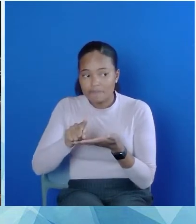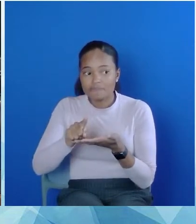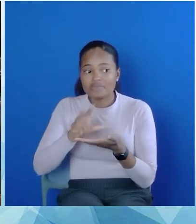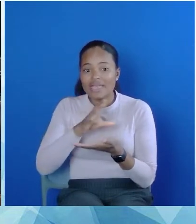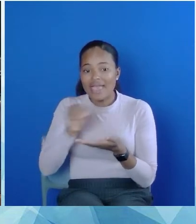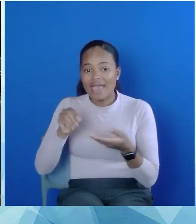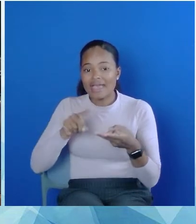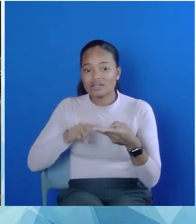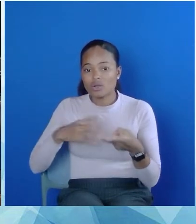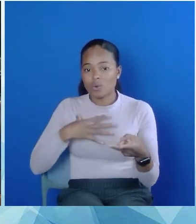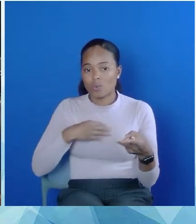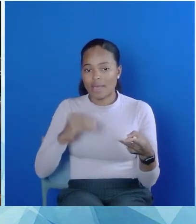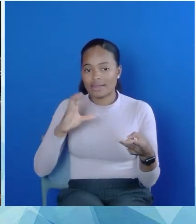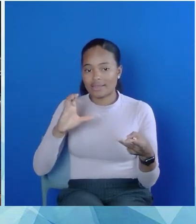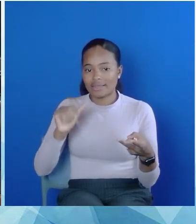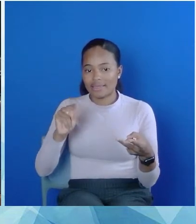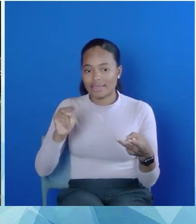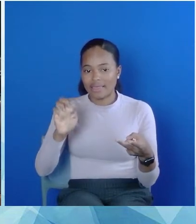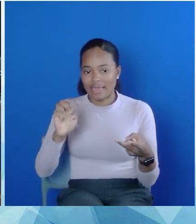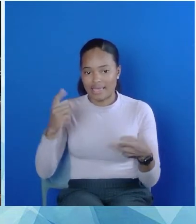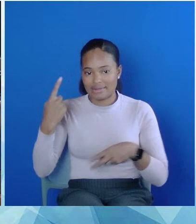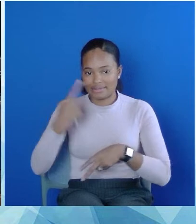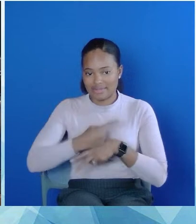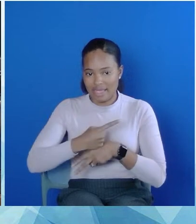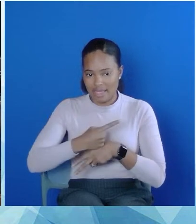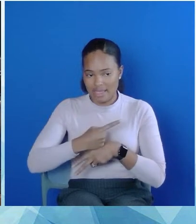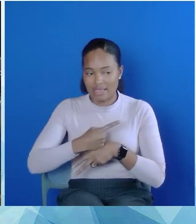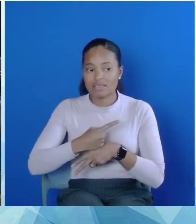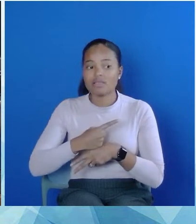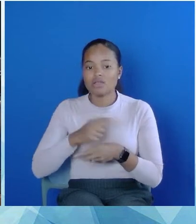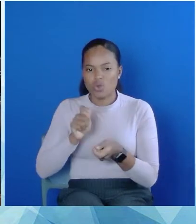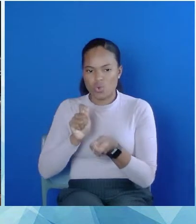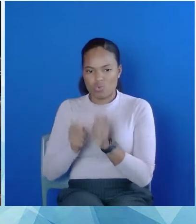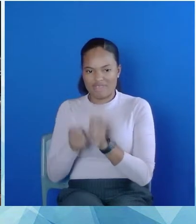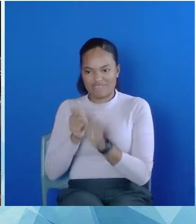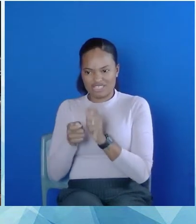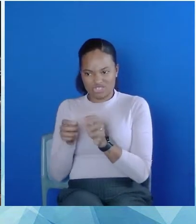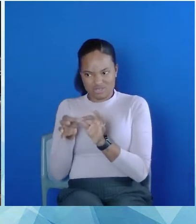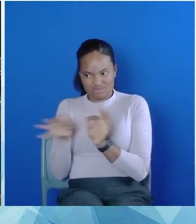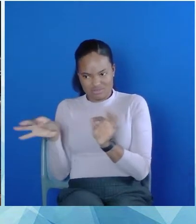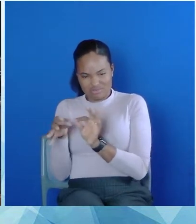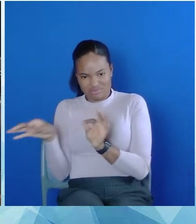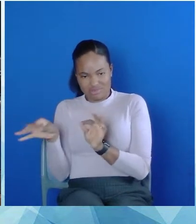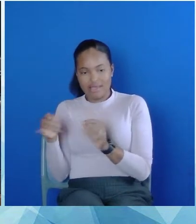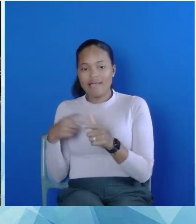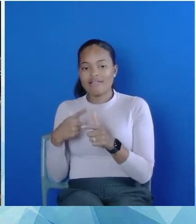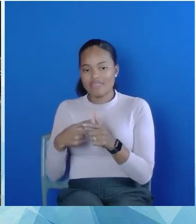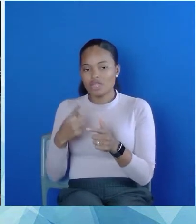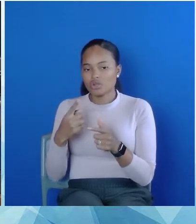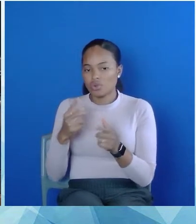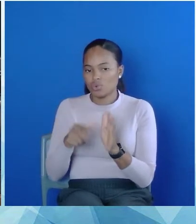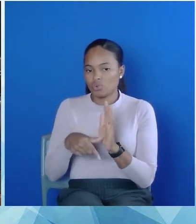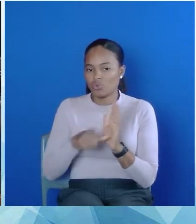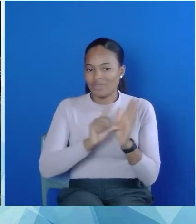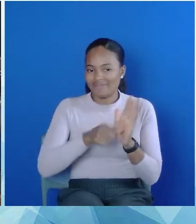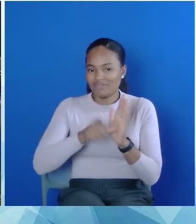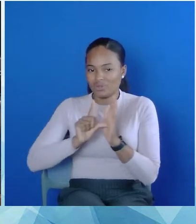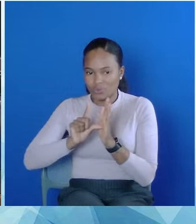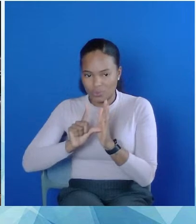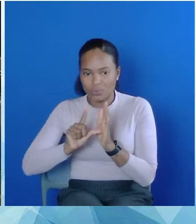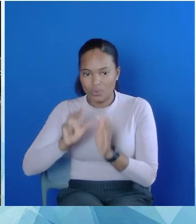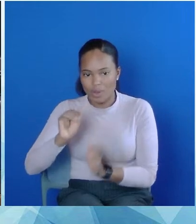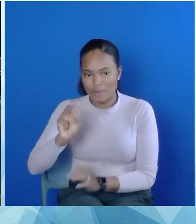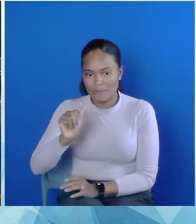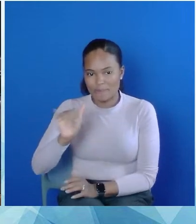White Cane Day revisions, and we will review it upon those revisions.